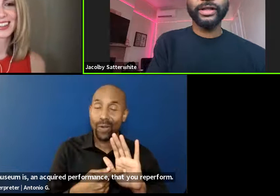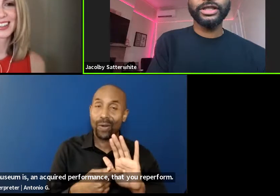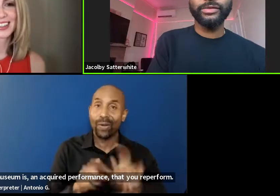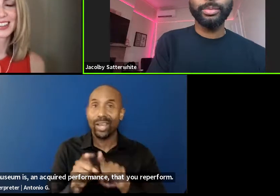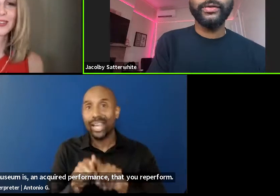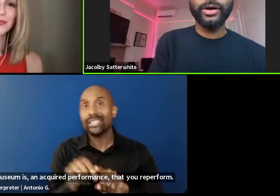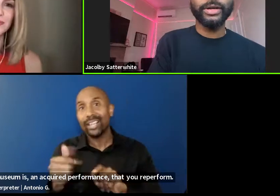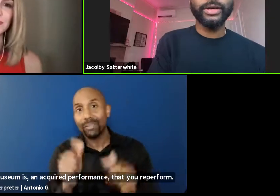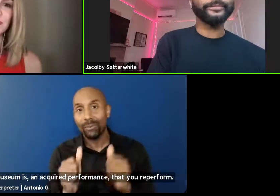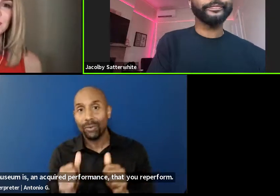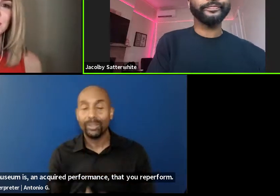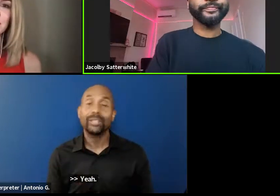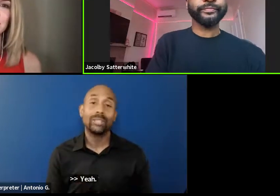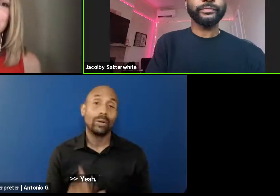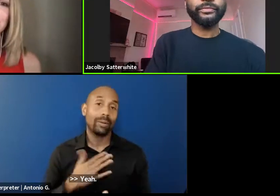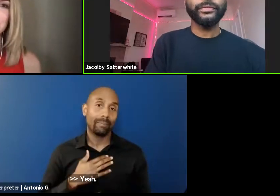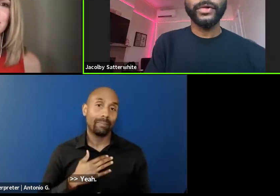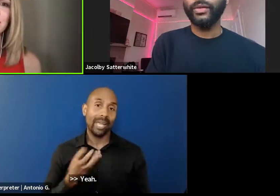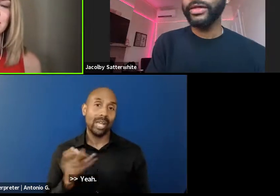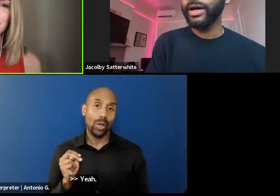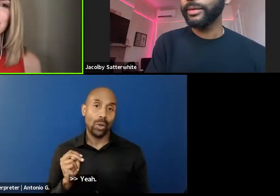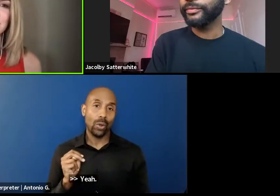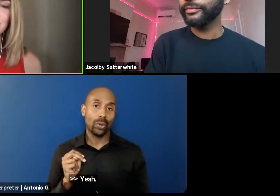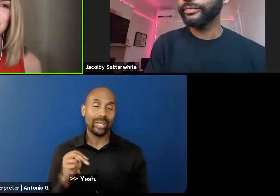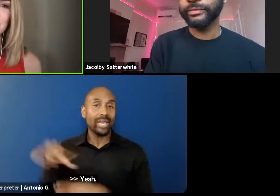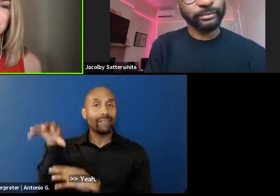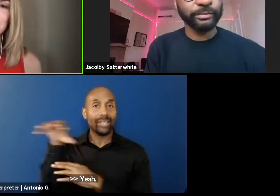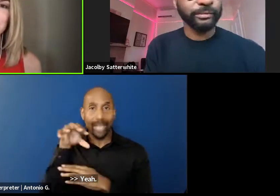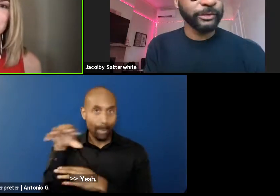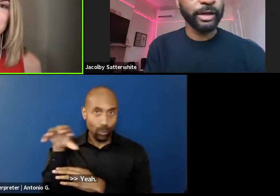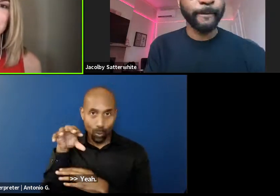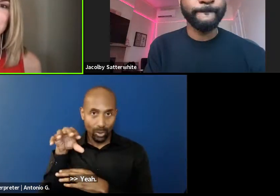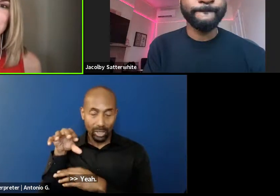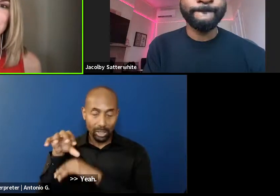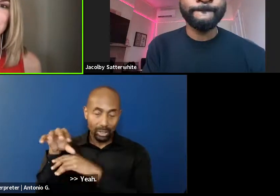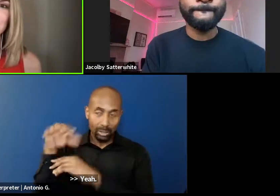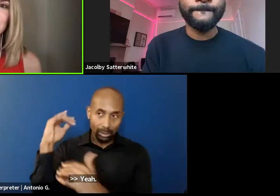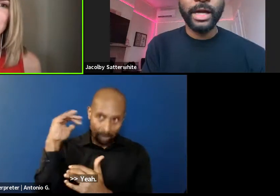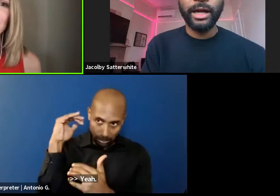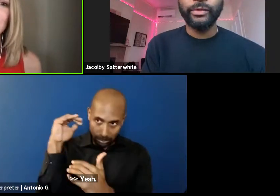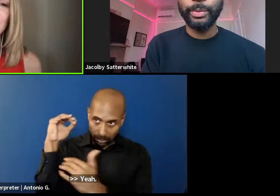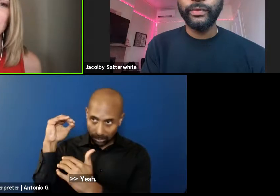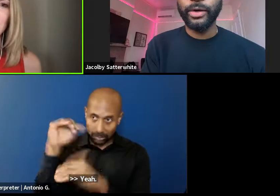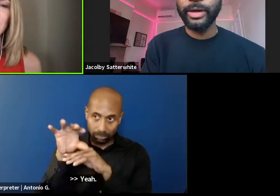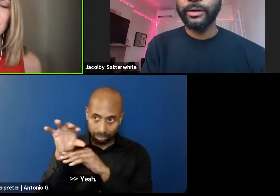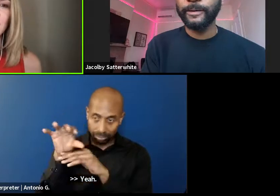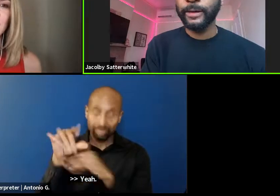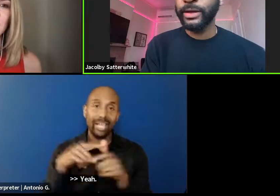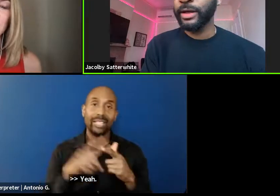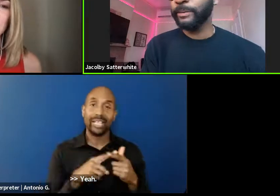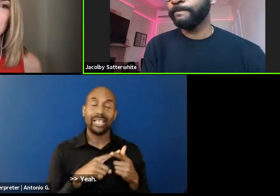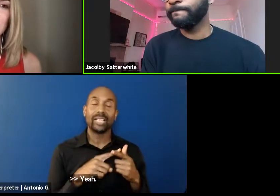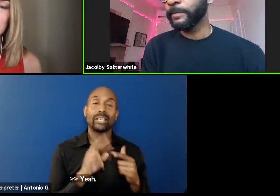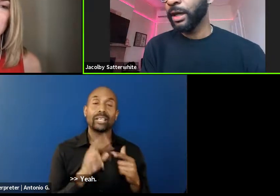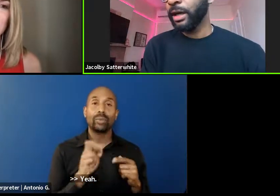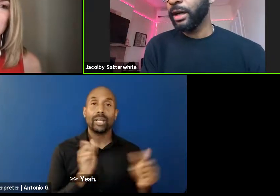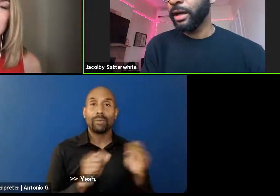Camcorder footage and then reperforming it with you know, reperforming it